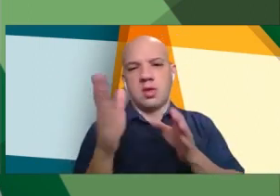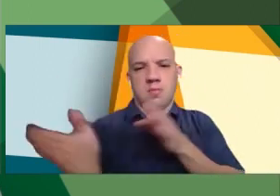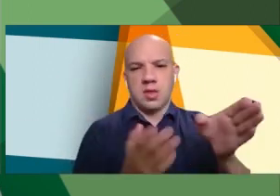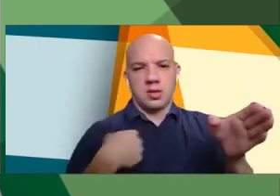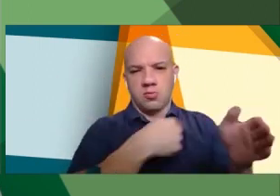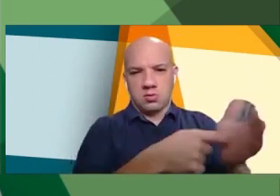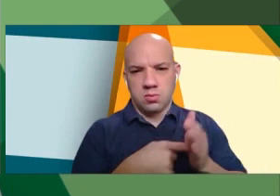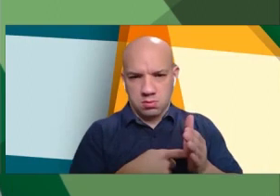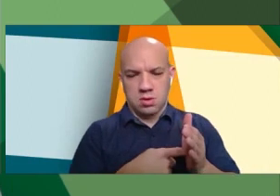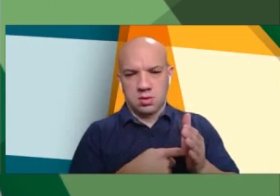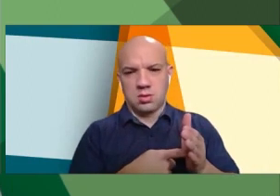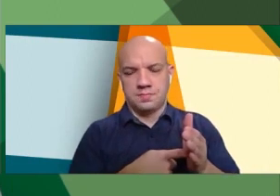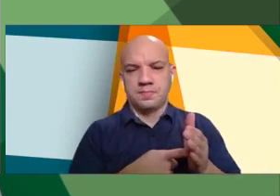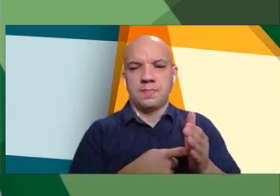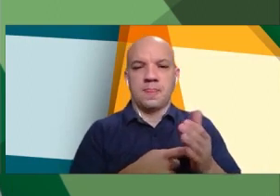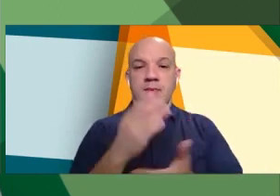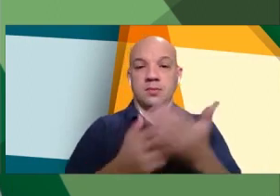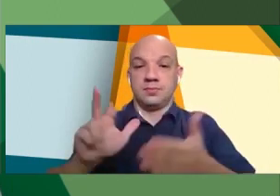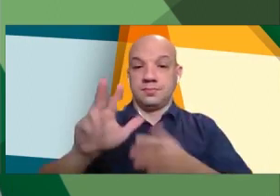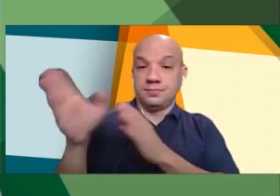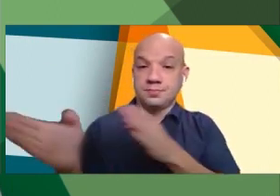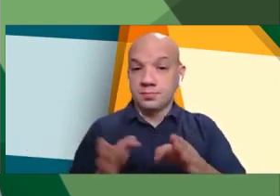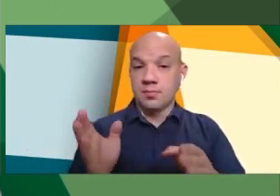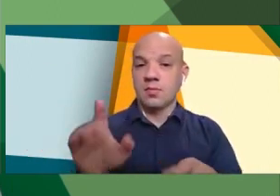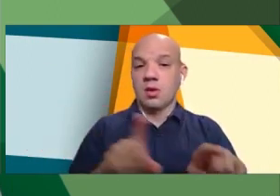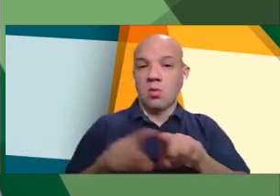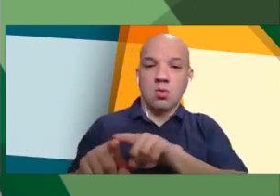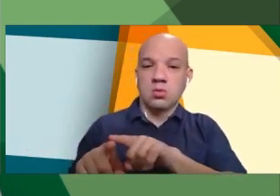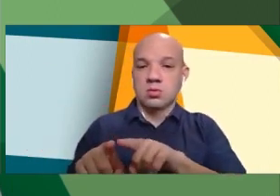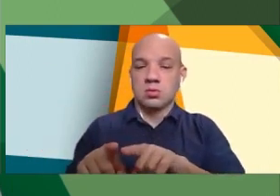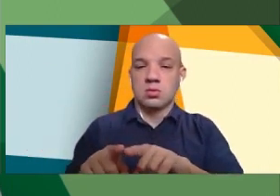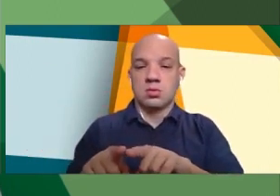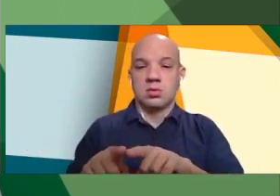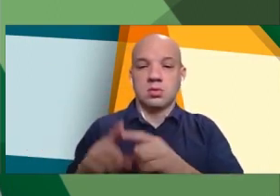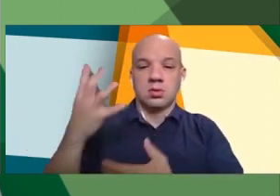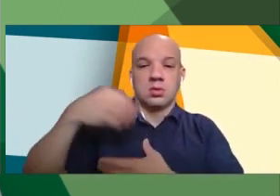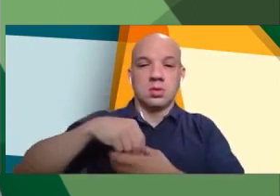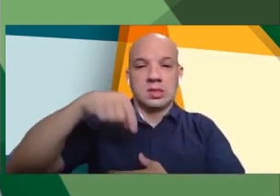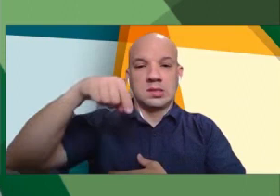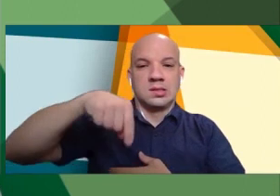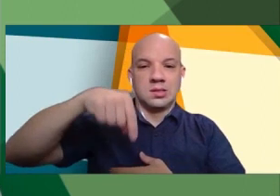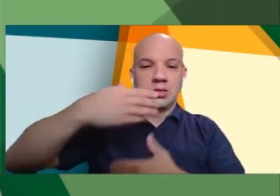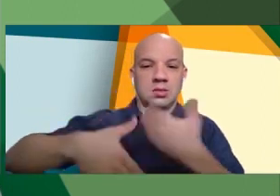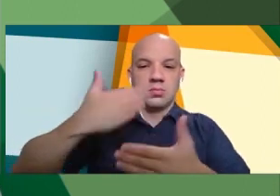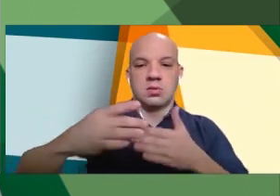require. And the Section 3 plan that also in this process of bidding,